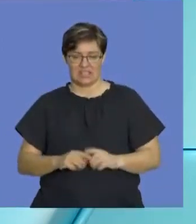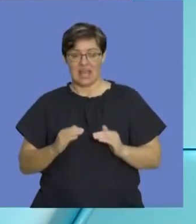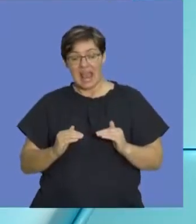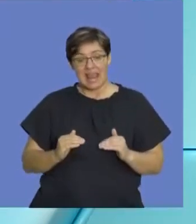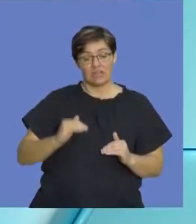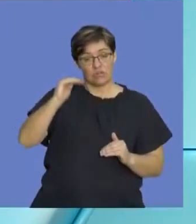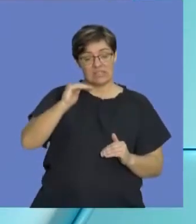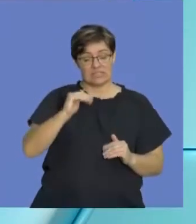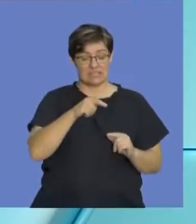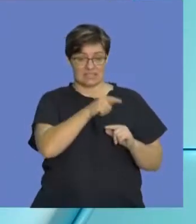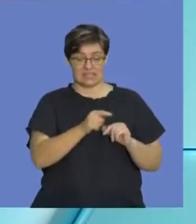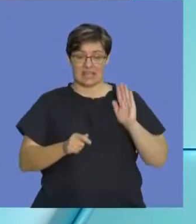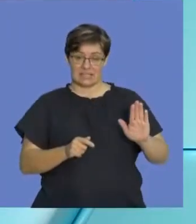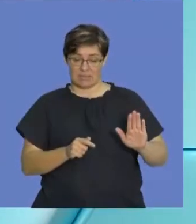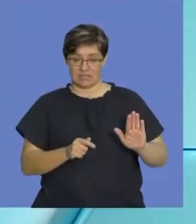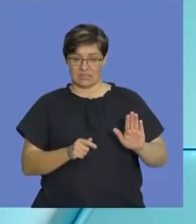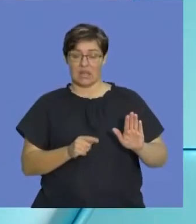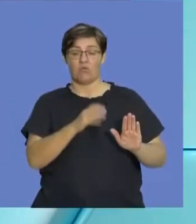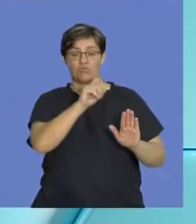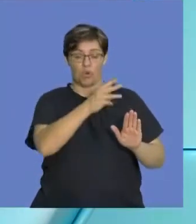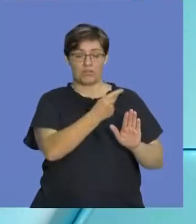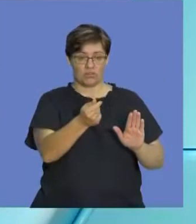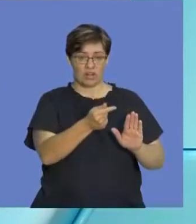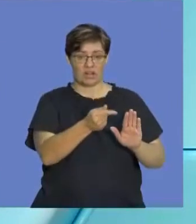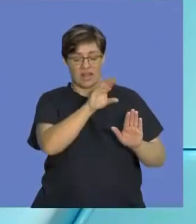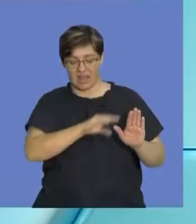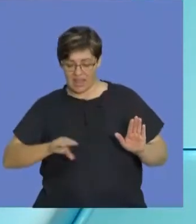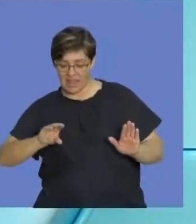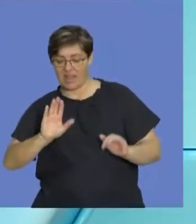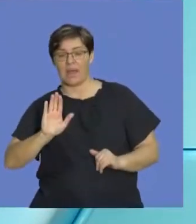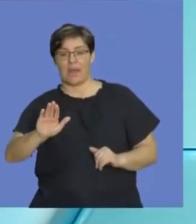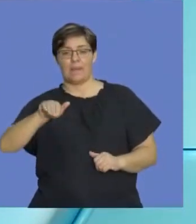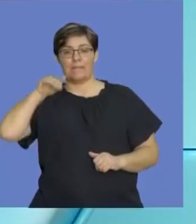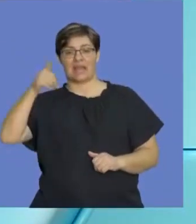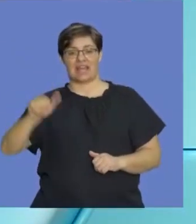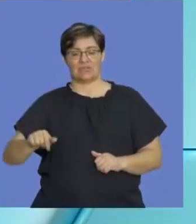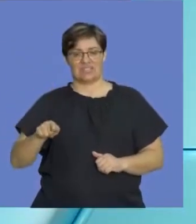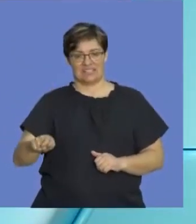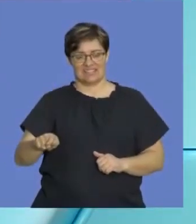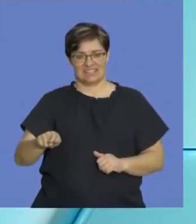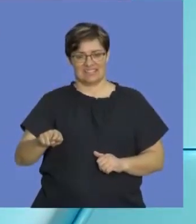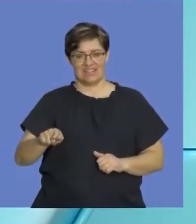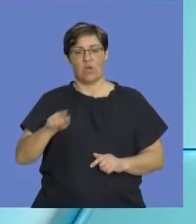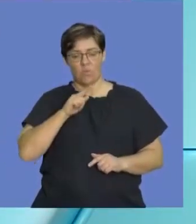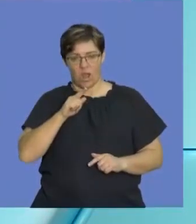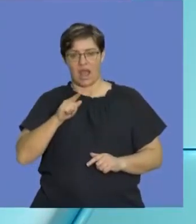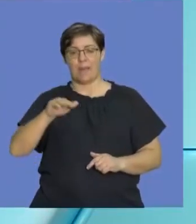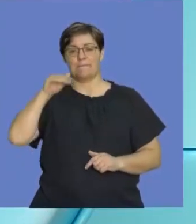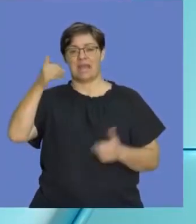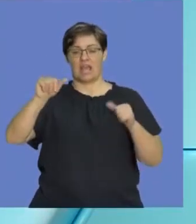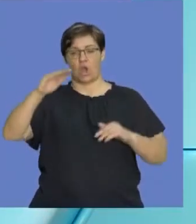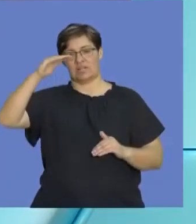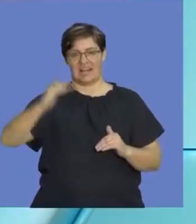debit side, a debit to raw materials, and a credit to my bank account because my bank account is